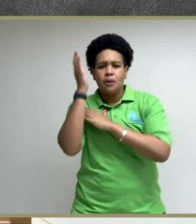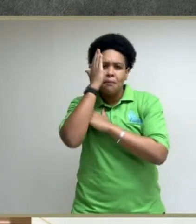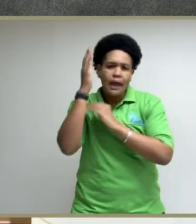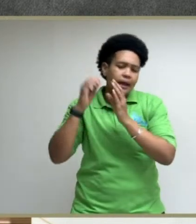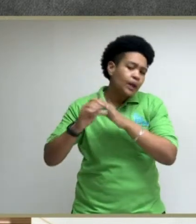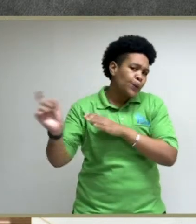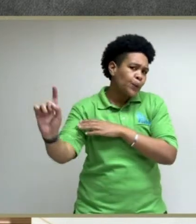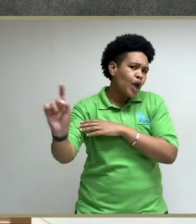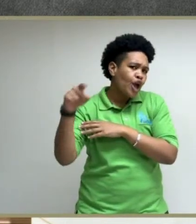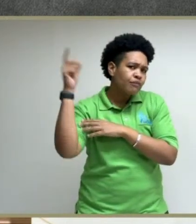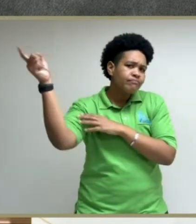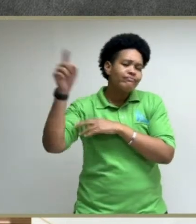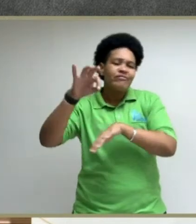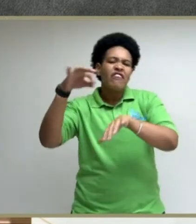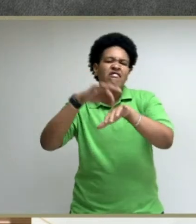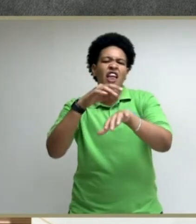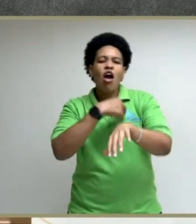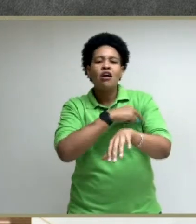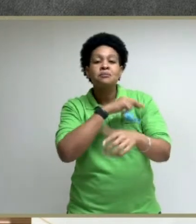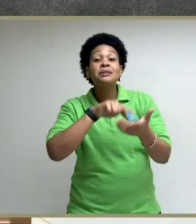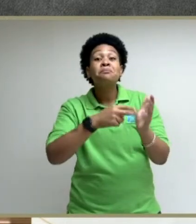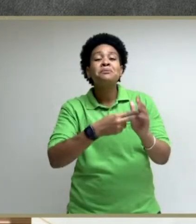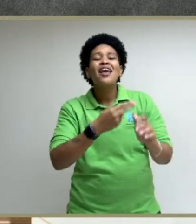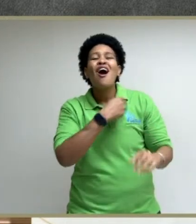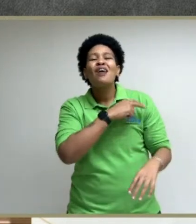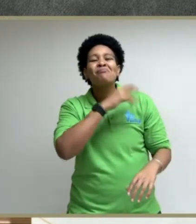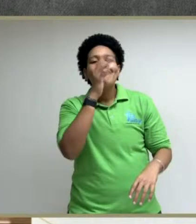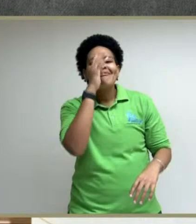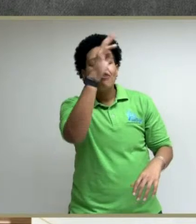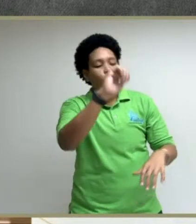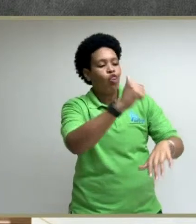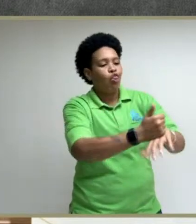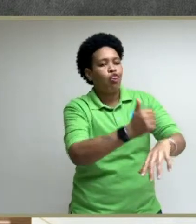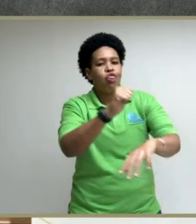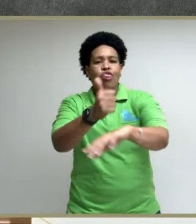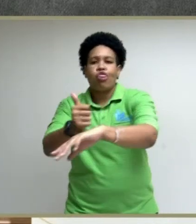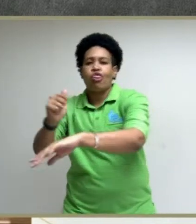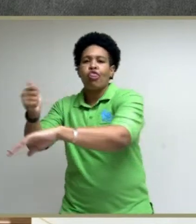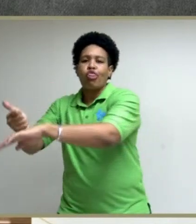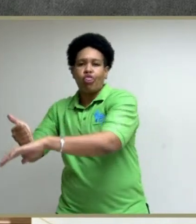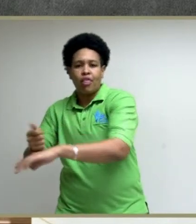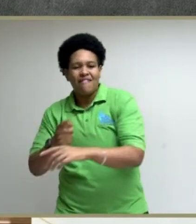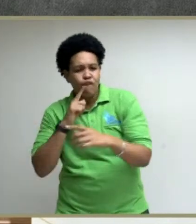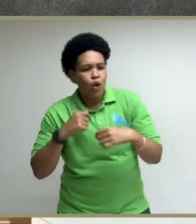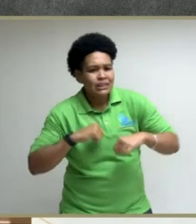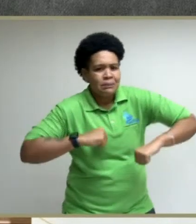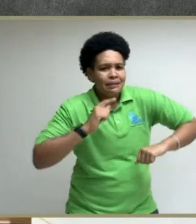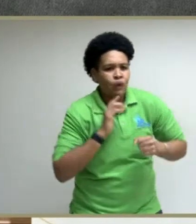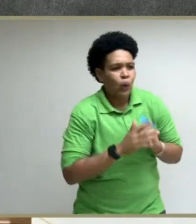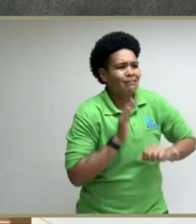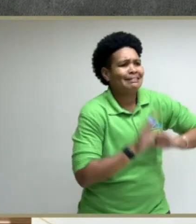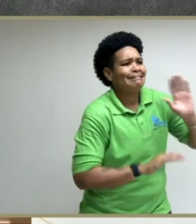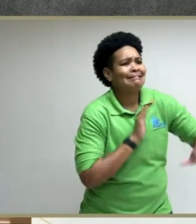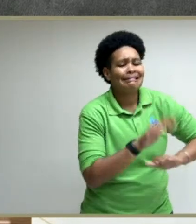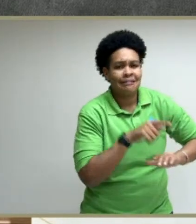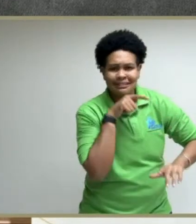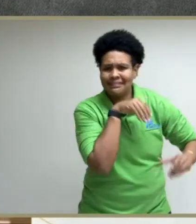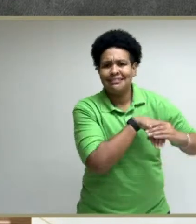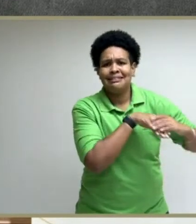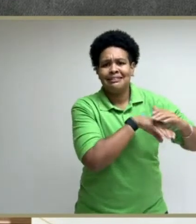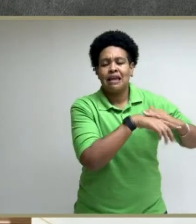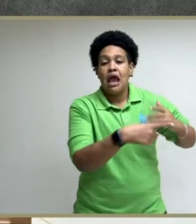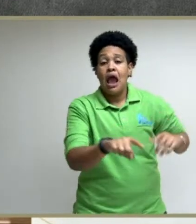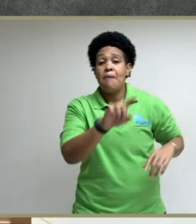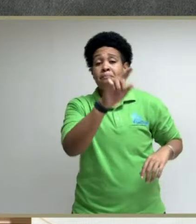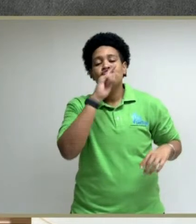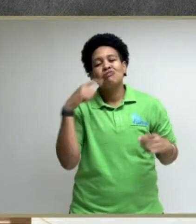in the field hospital at the Spanish Town Hospital, and that would have increased our number of beds to over